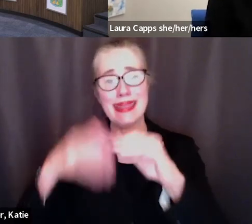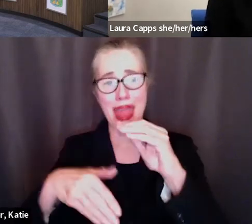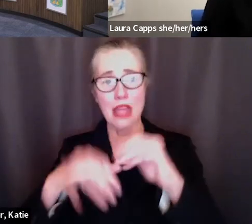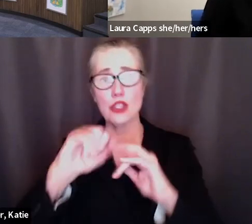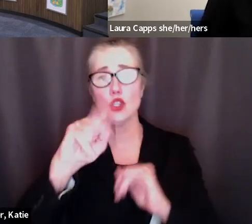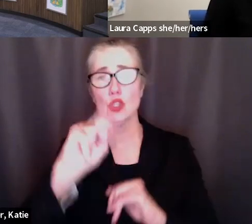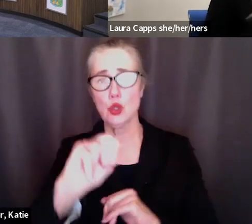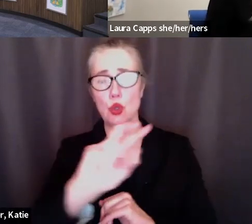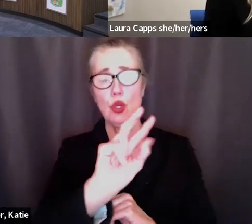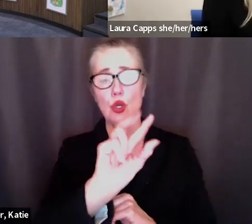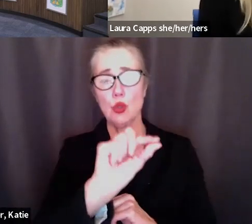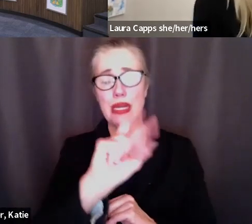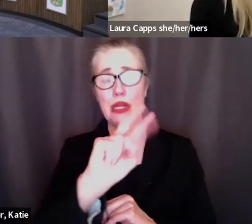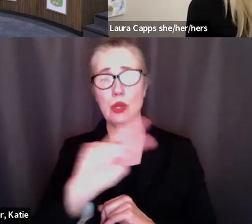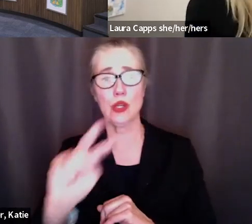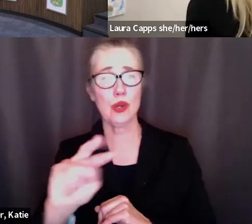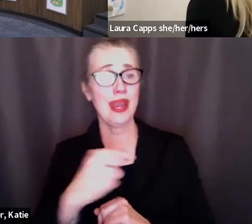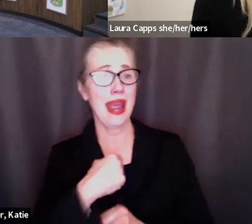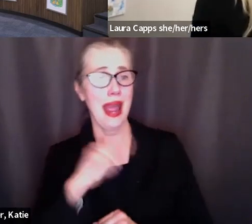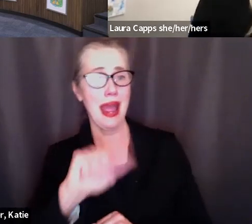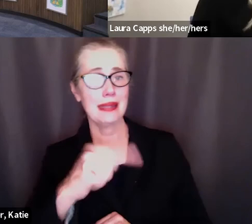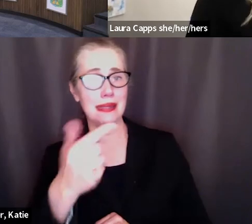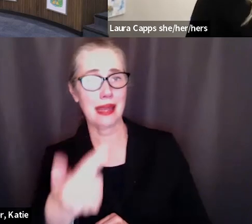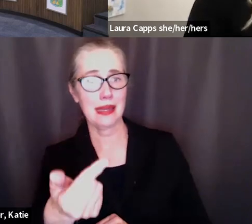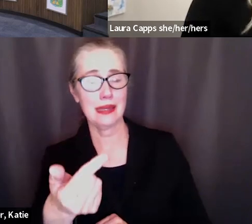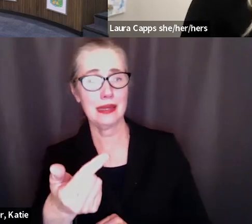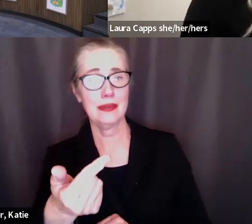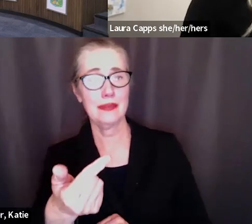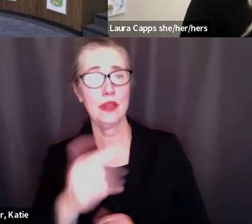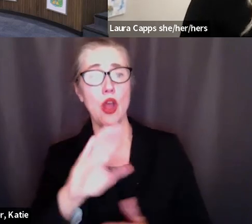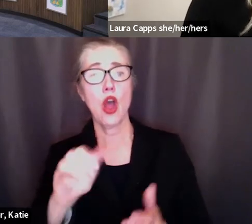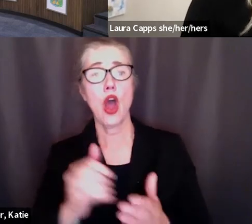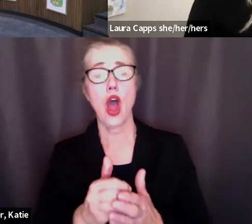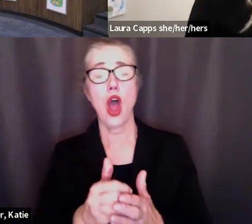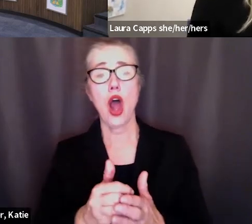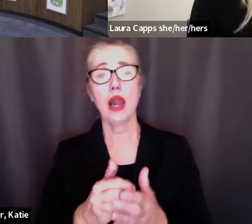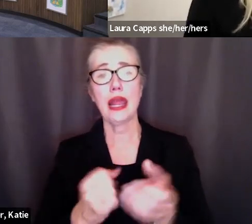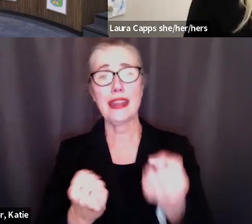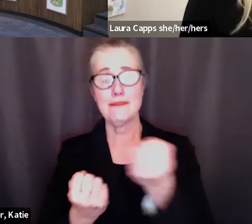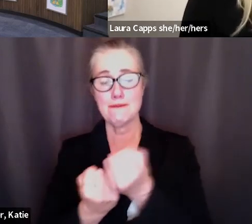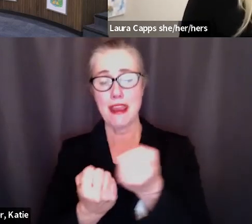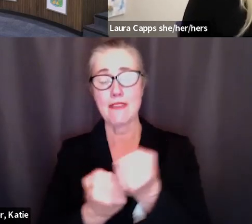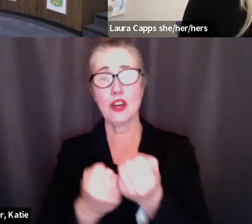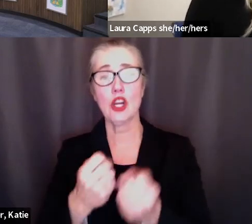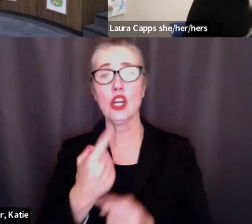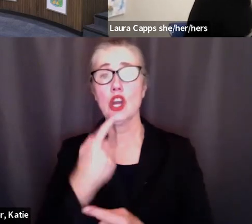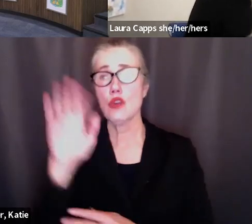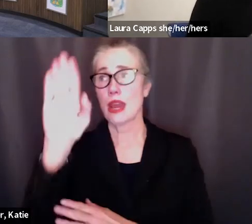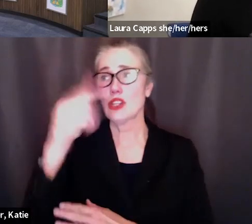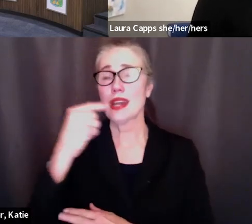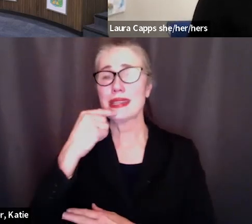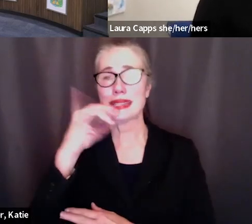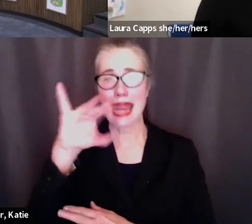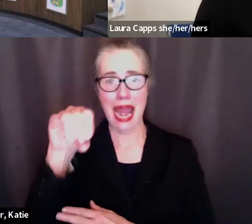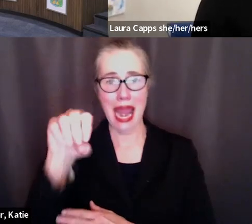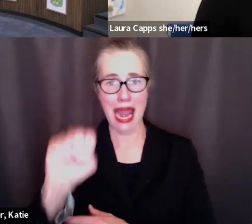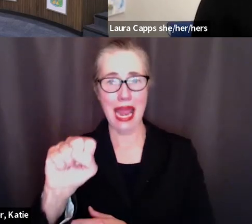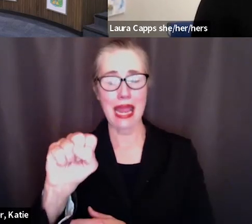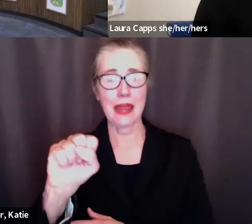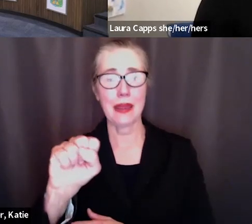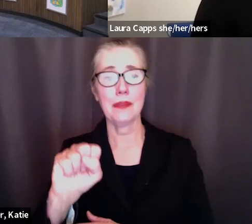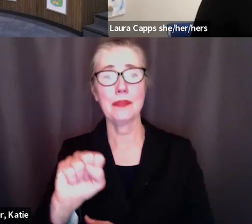have a second i second okay um all in favor please signify by raising your hand and saying aye aye